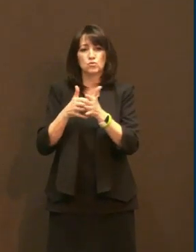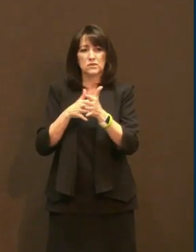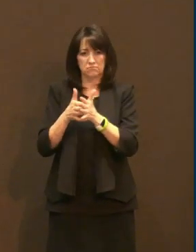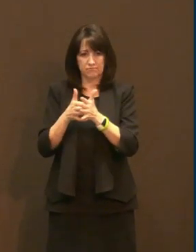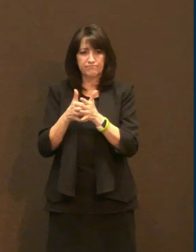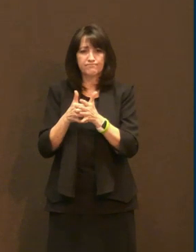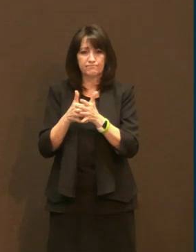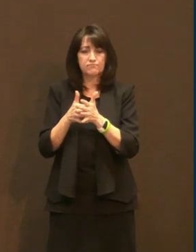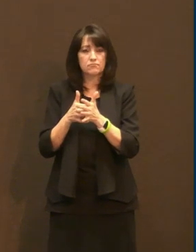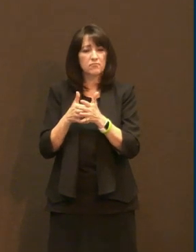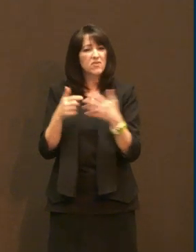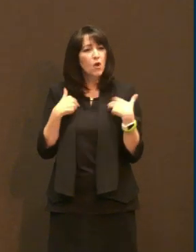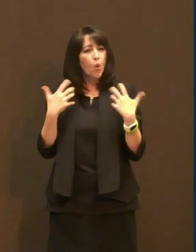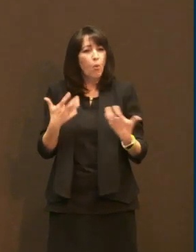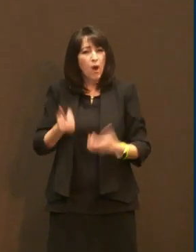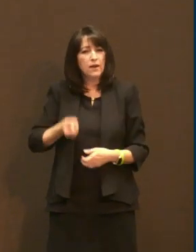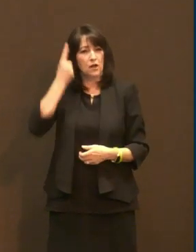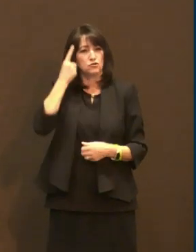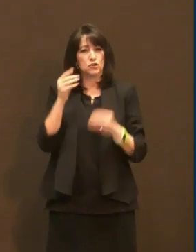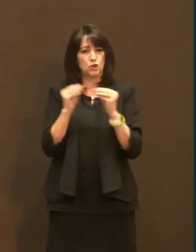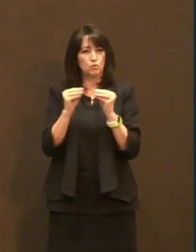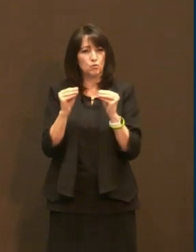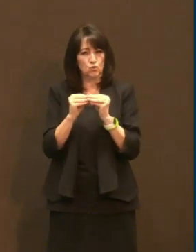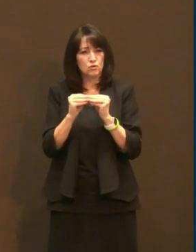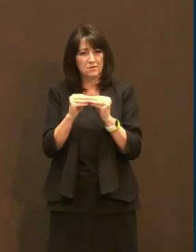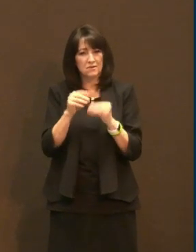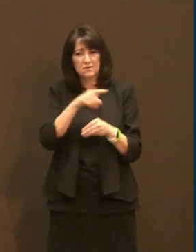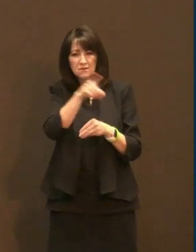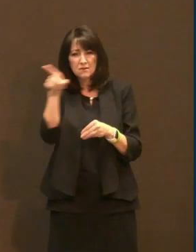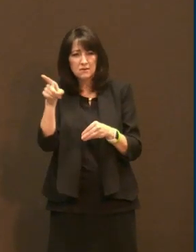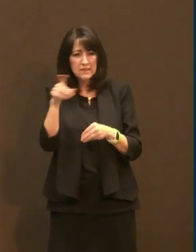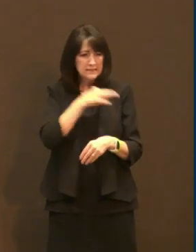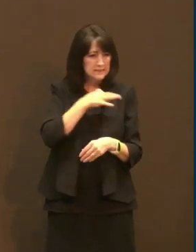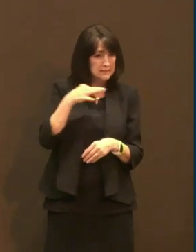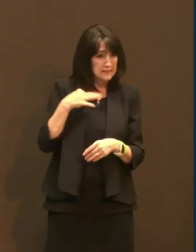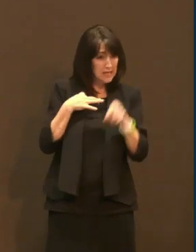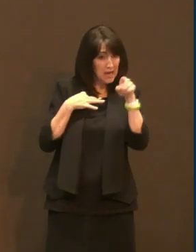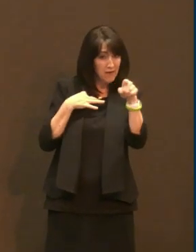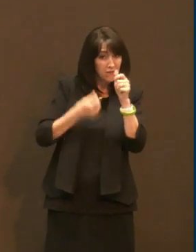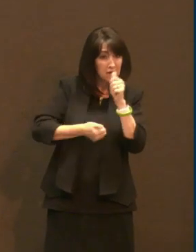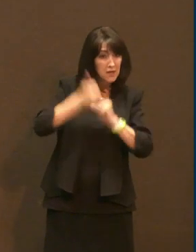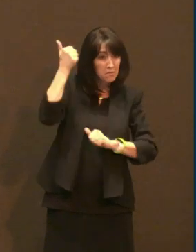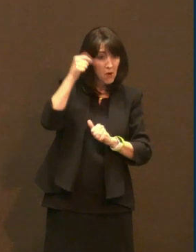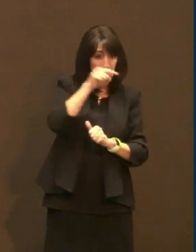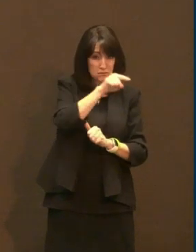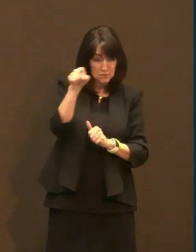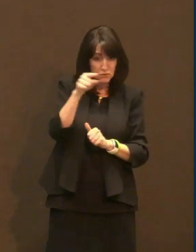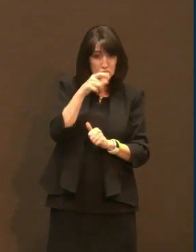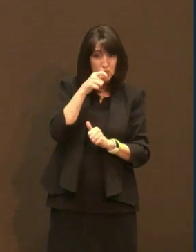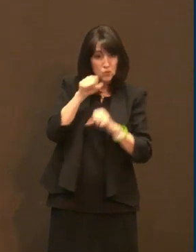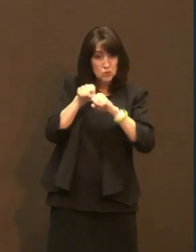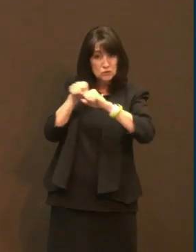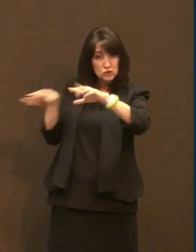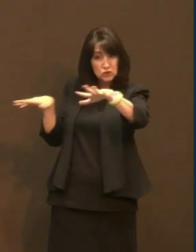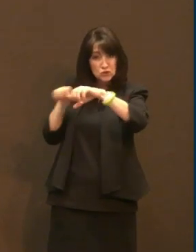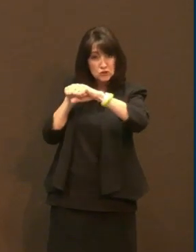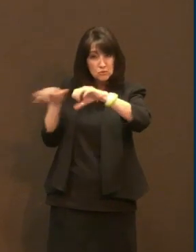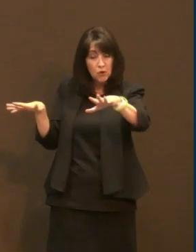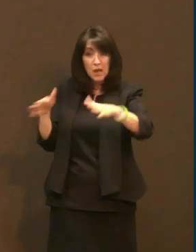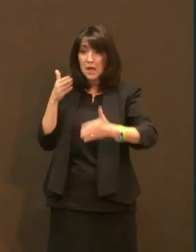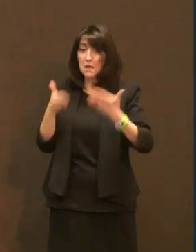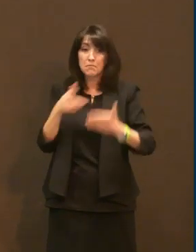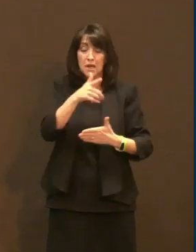whether it's staff or residents who may be infected, whether it's pre-symptomatic, so before they develop